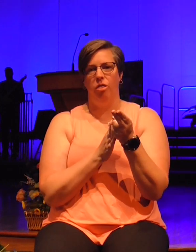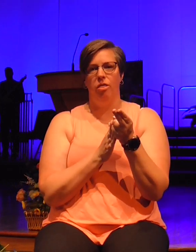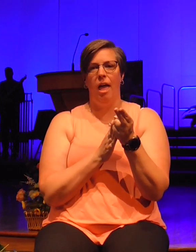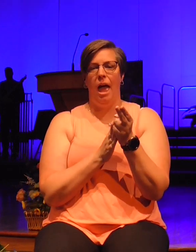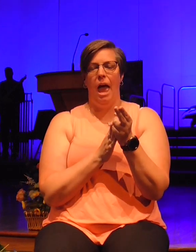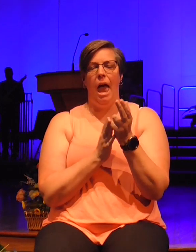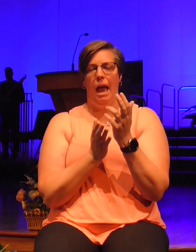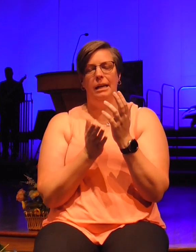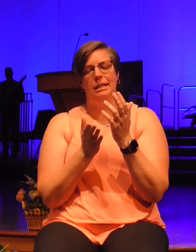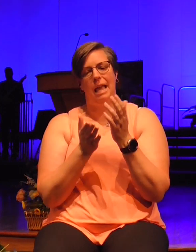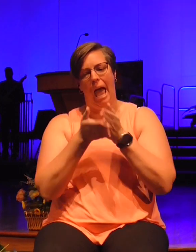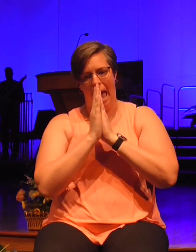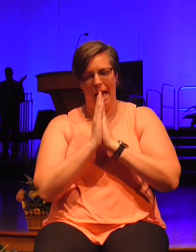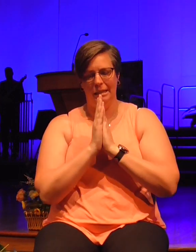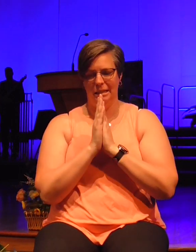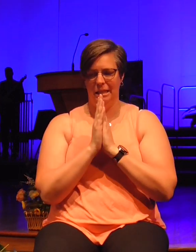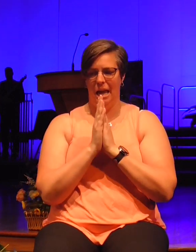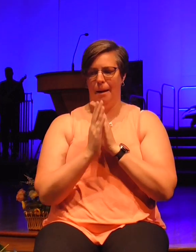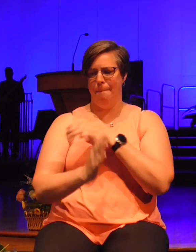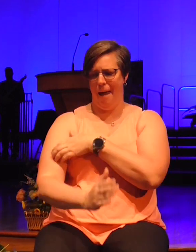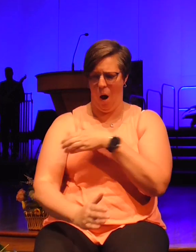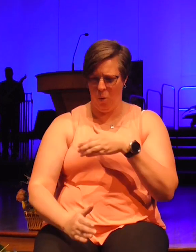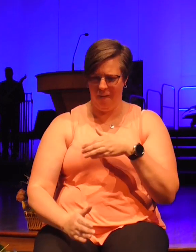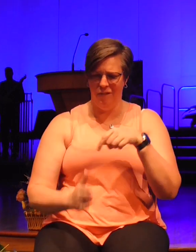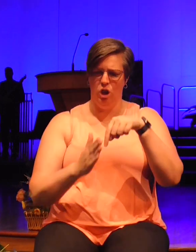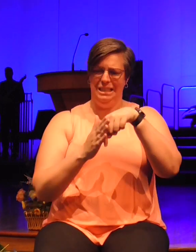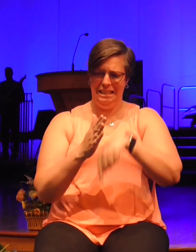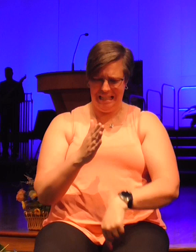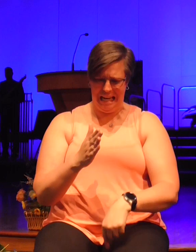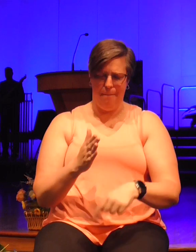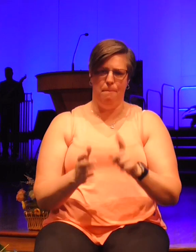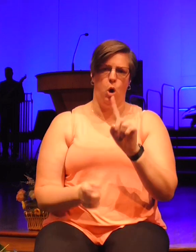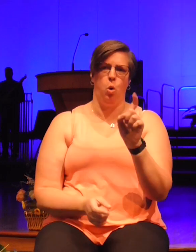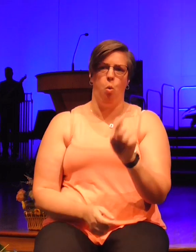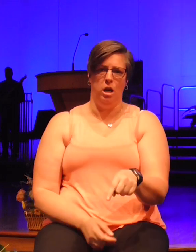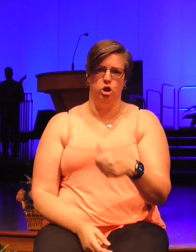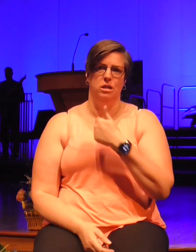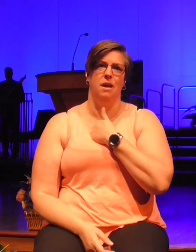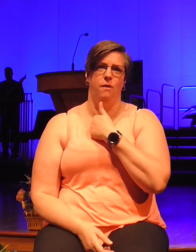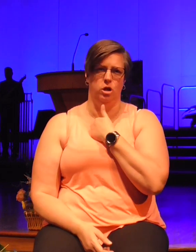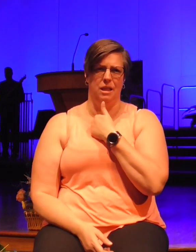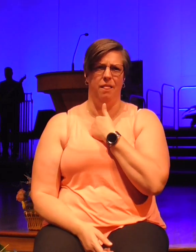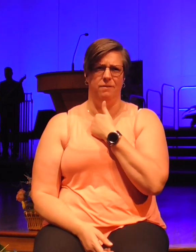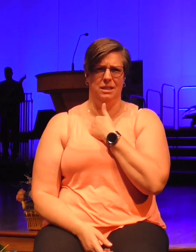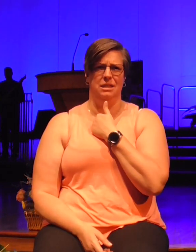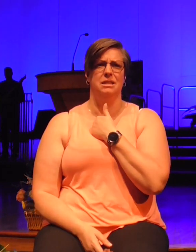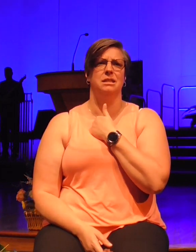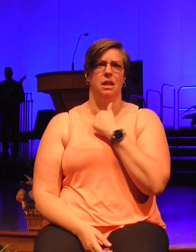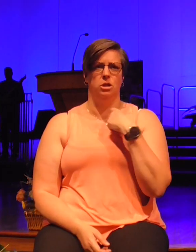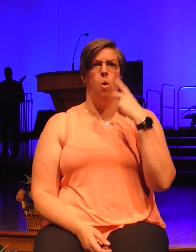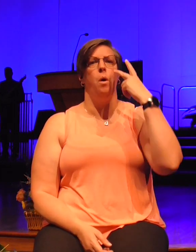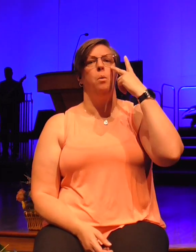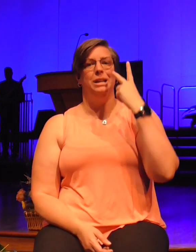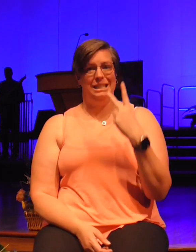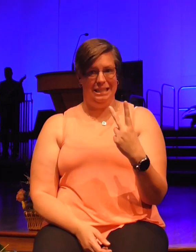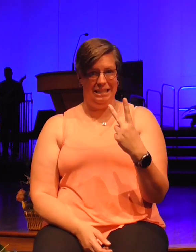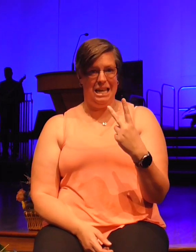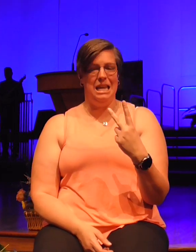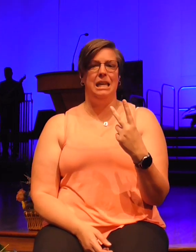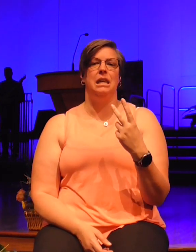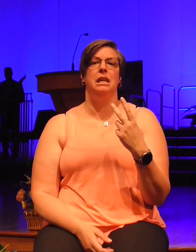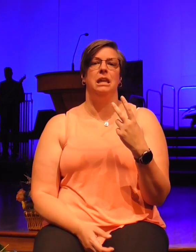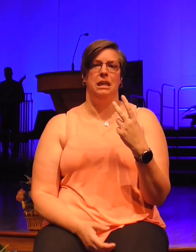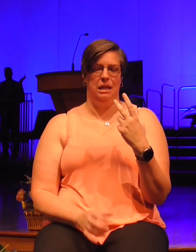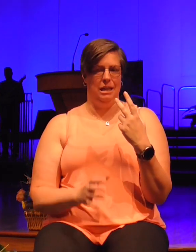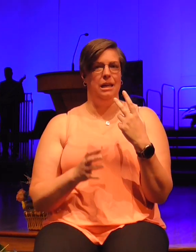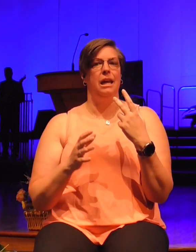asking powerful, deep, profound questions of ourselves in order to see and lay claim